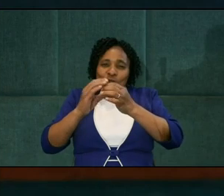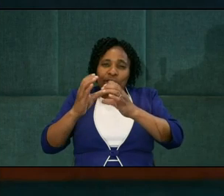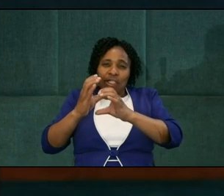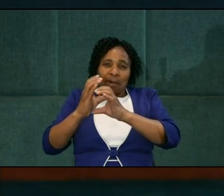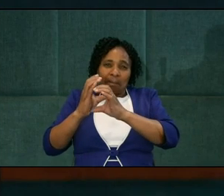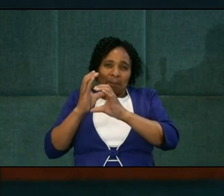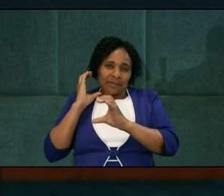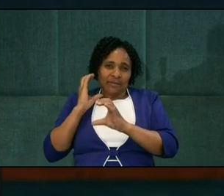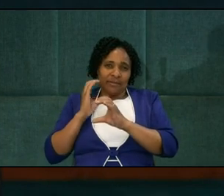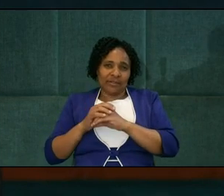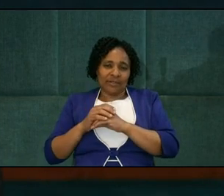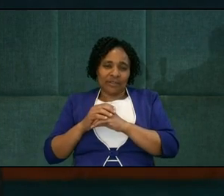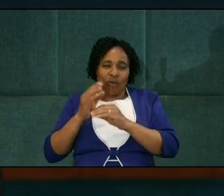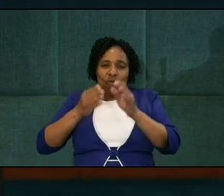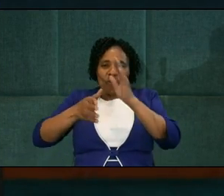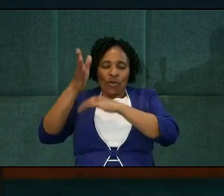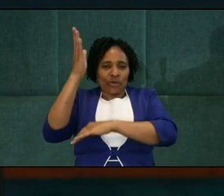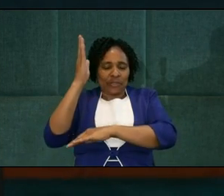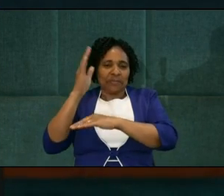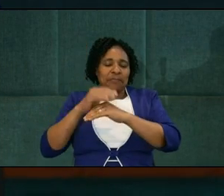pastorship of God.